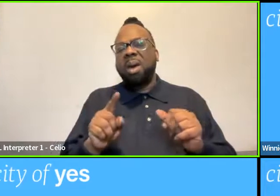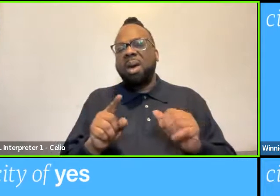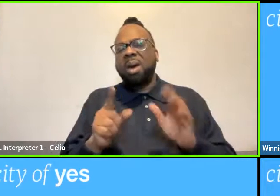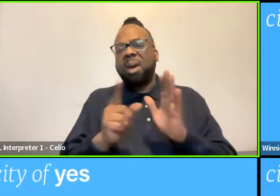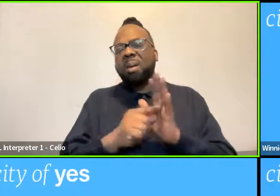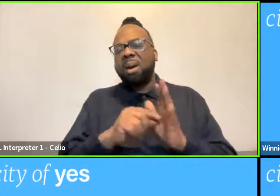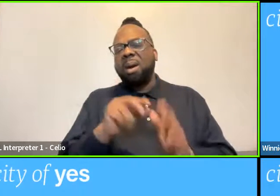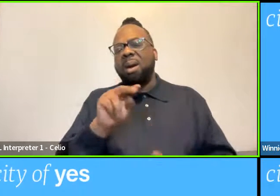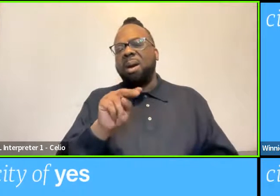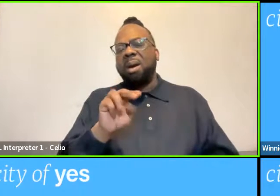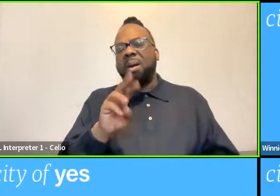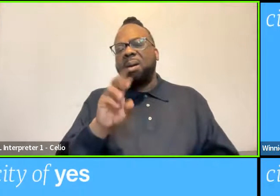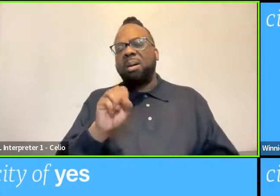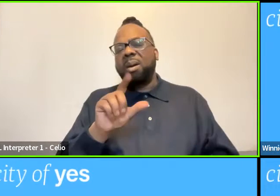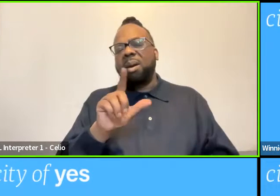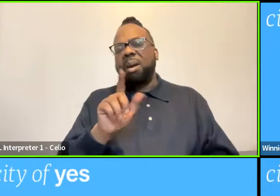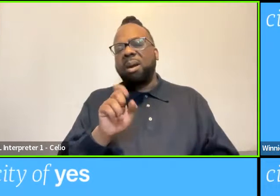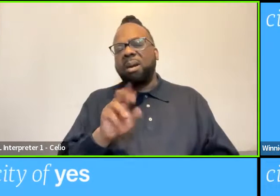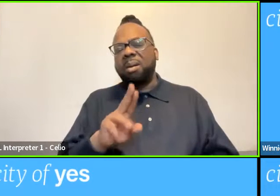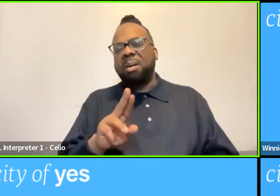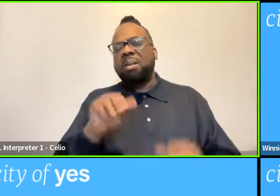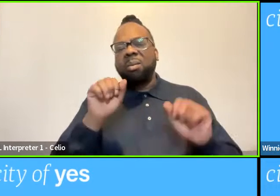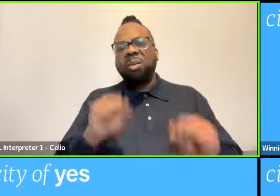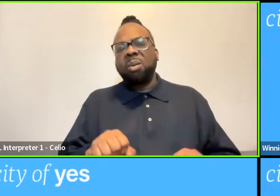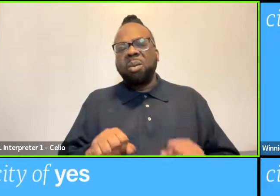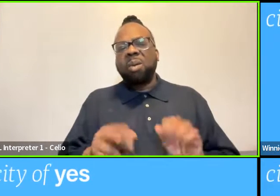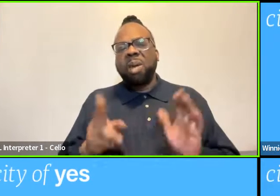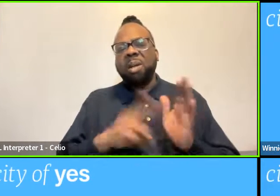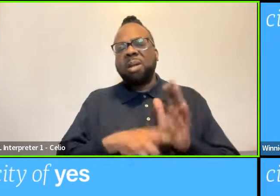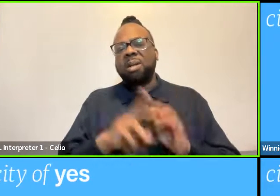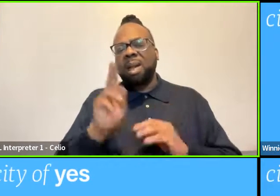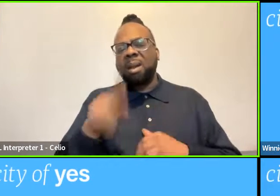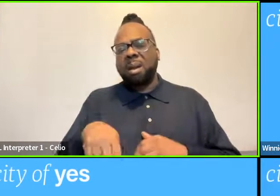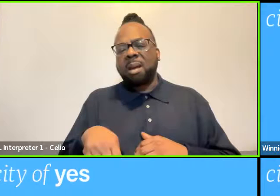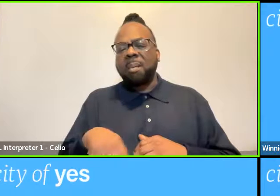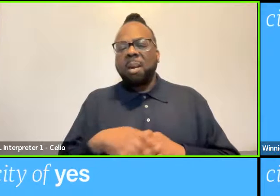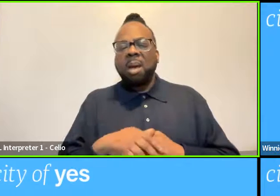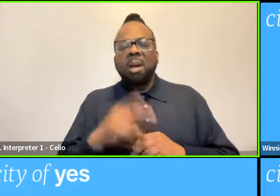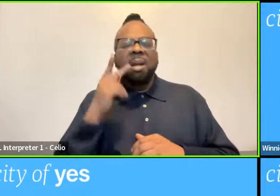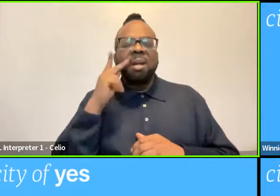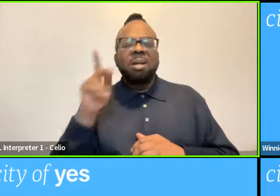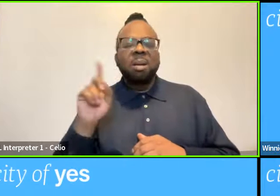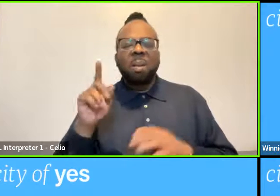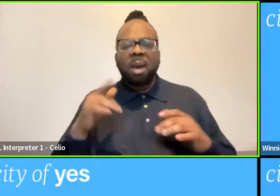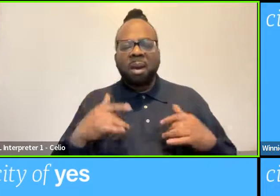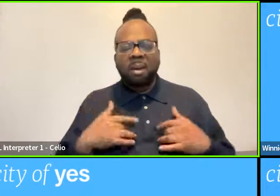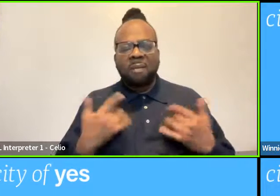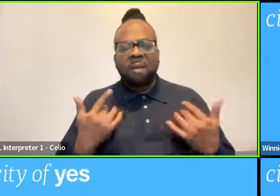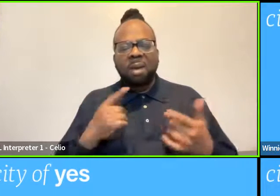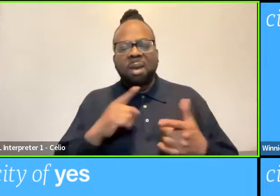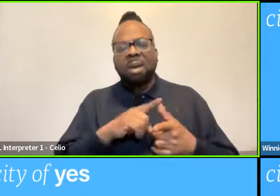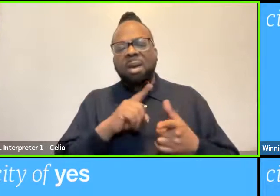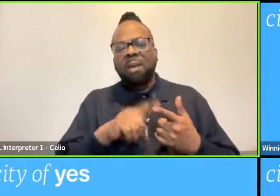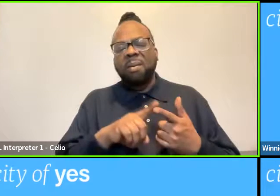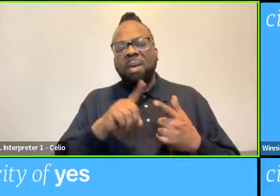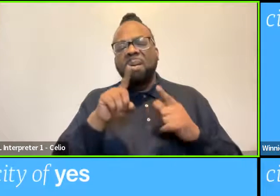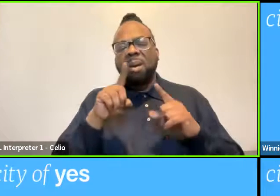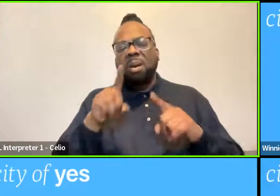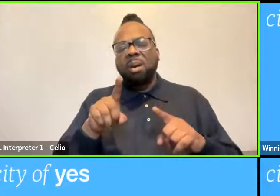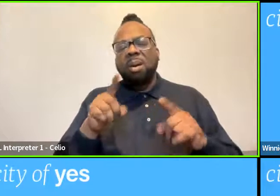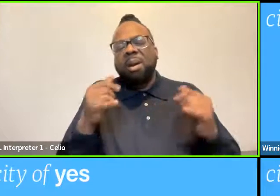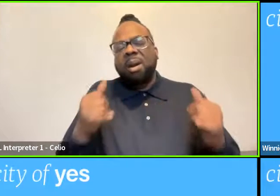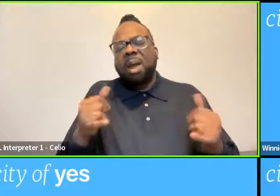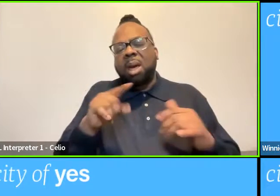able to sign up for our newsletter to see where we'll be. And of course, as we enter into the public review